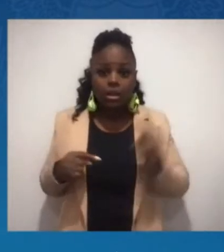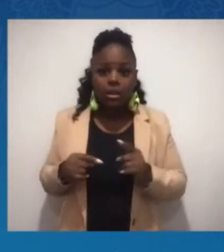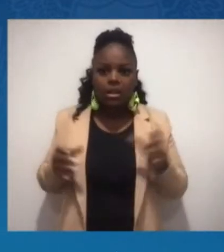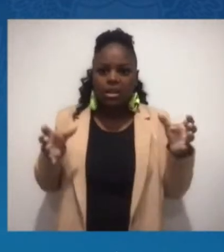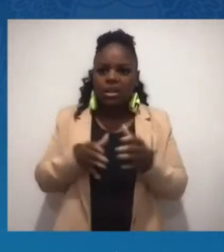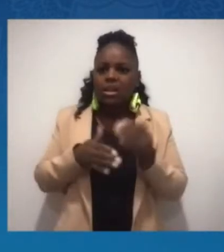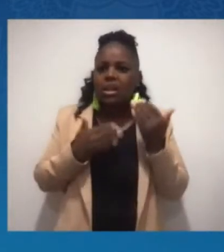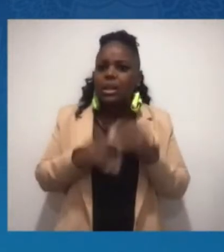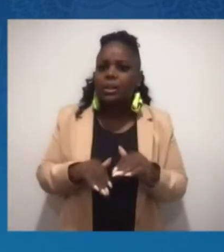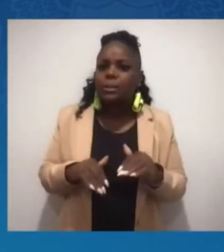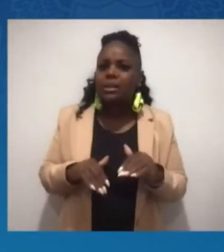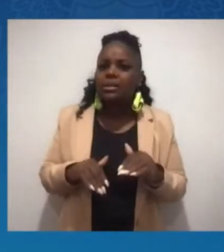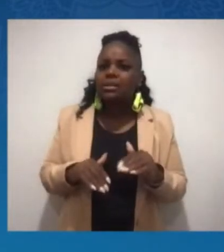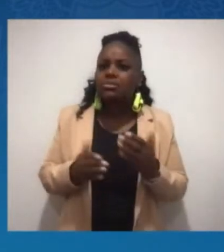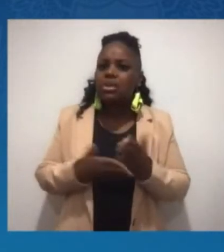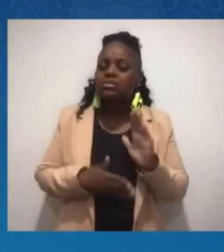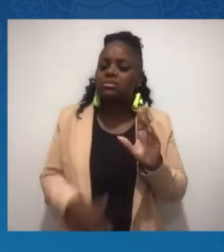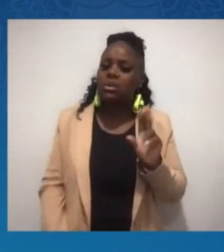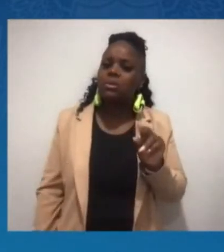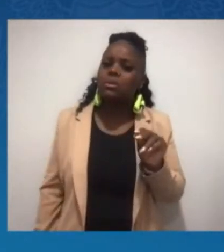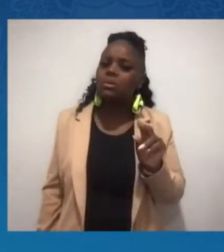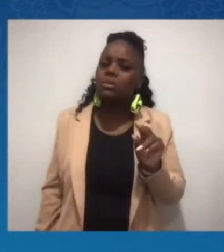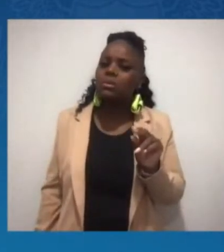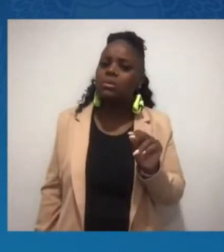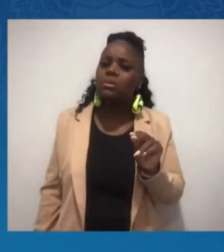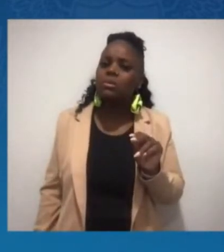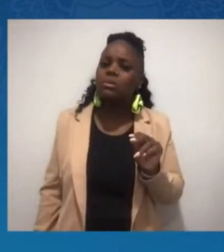And that is what also is happening right now.